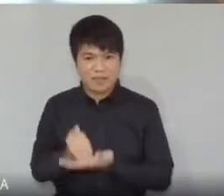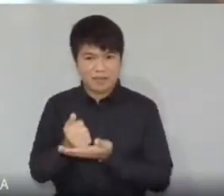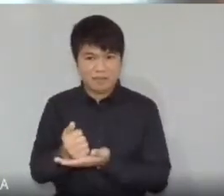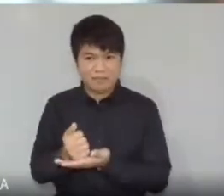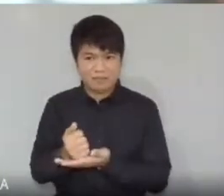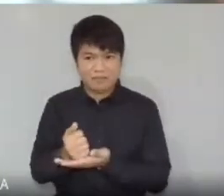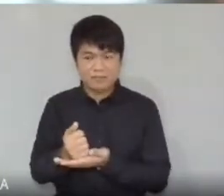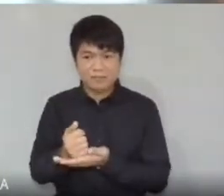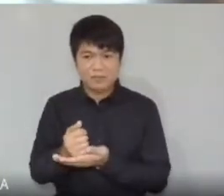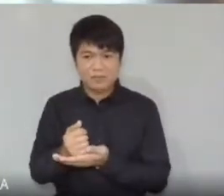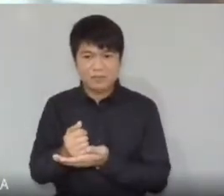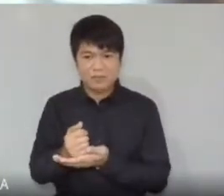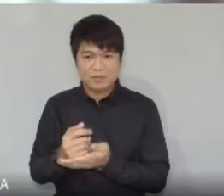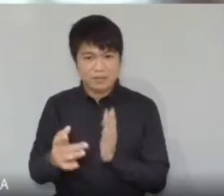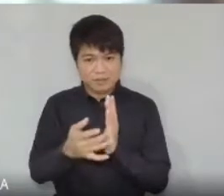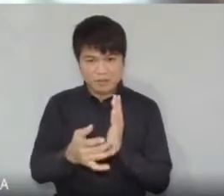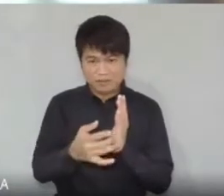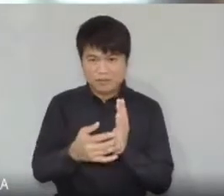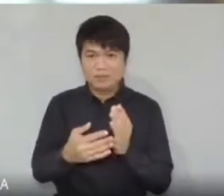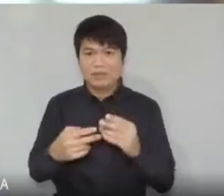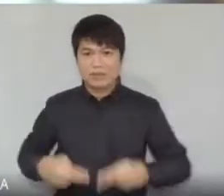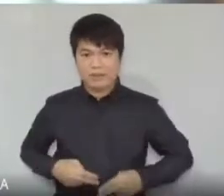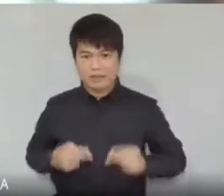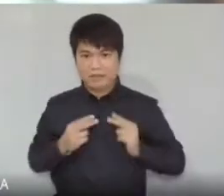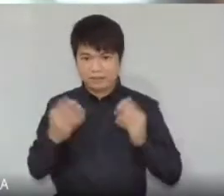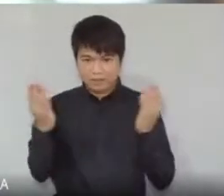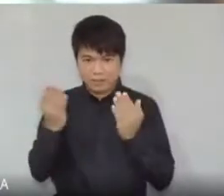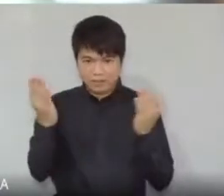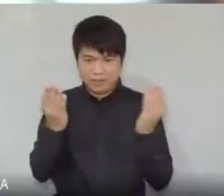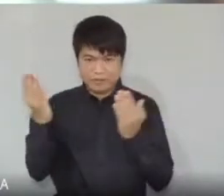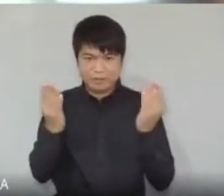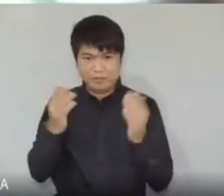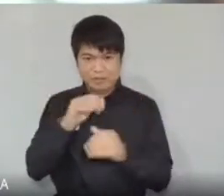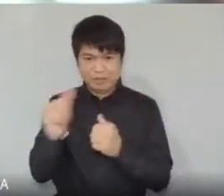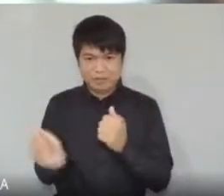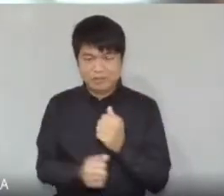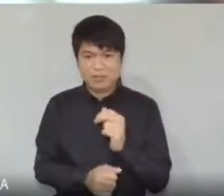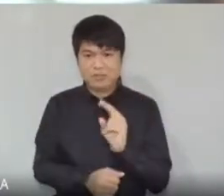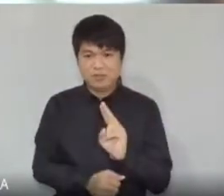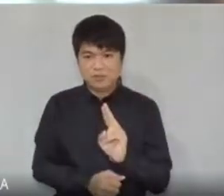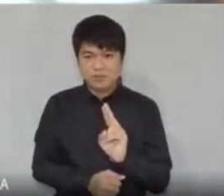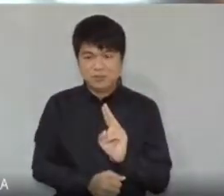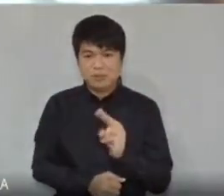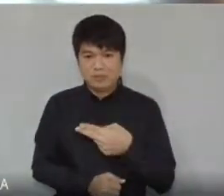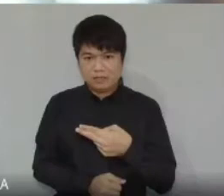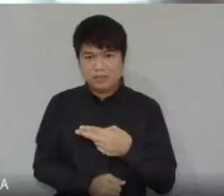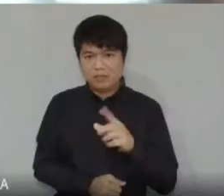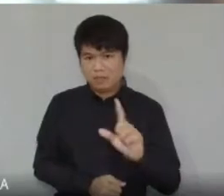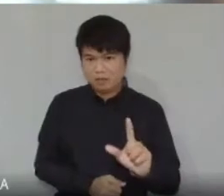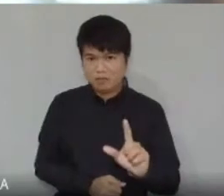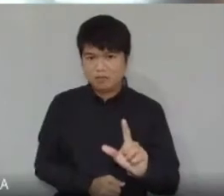university's mandate to keep national leadership role in health education, research, and public